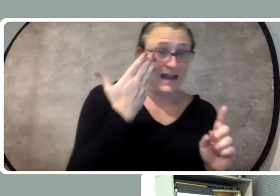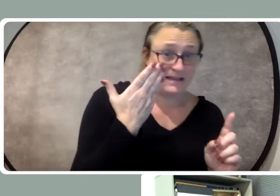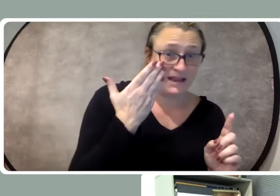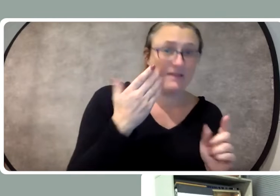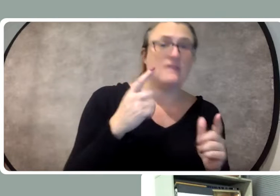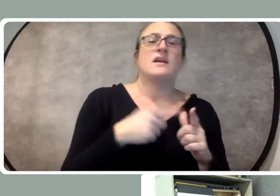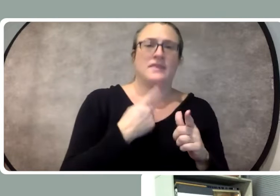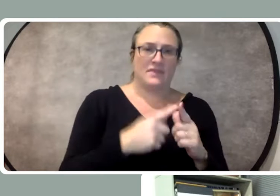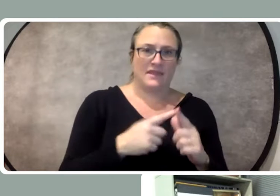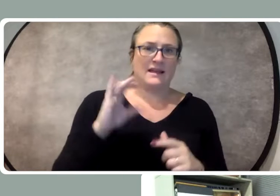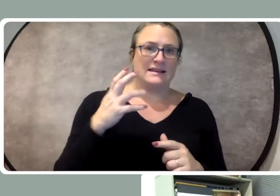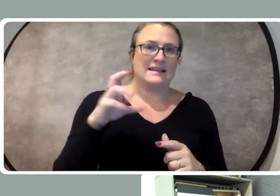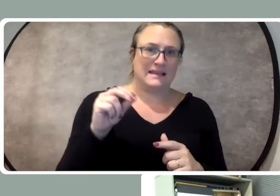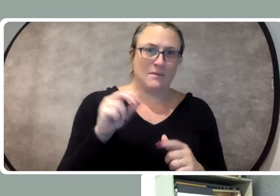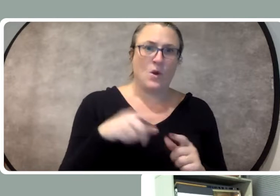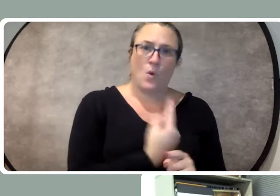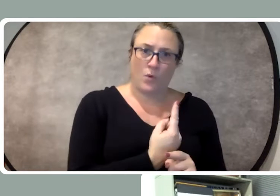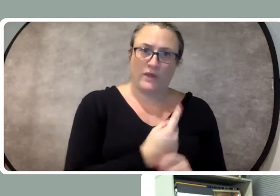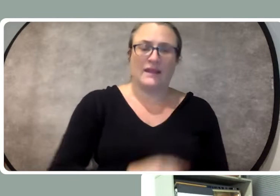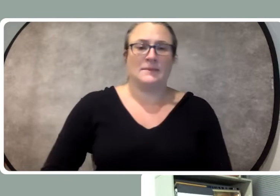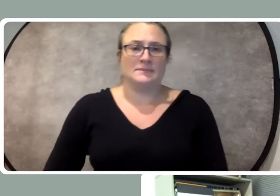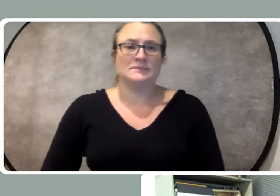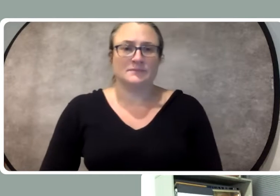getting chemotherapy alone.